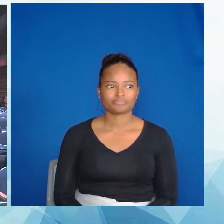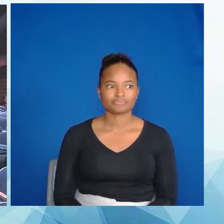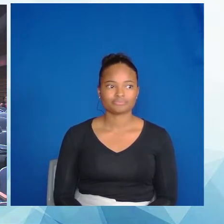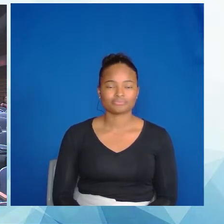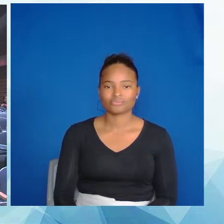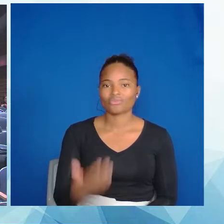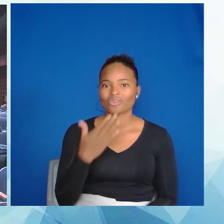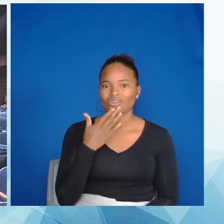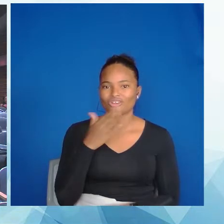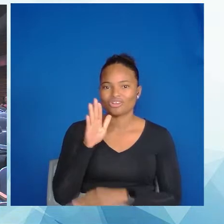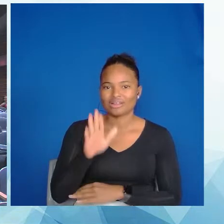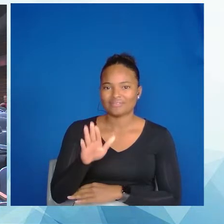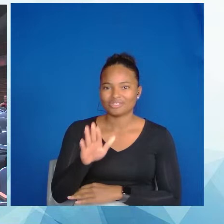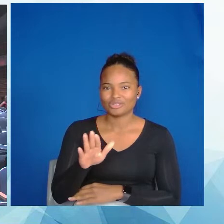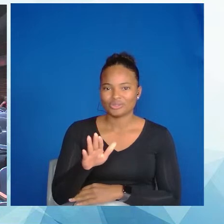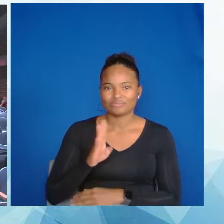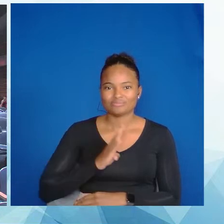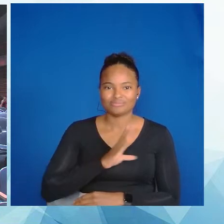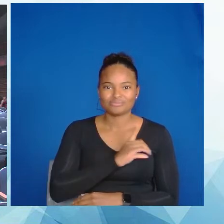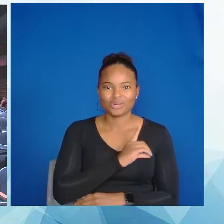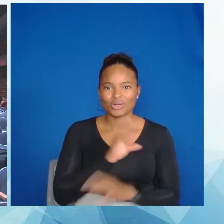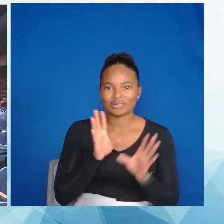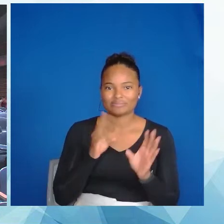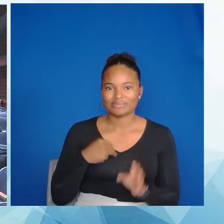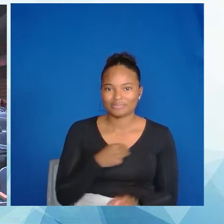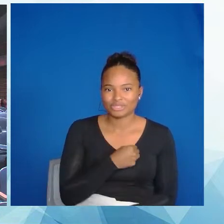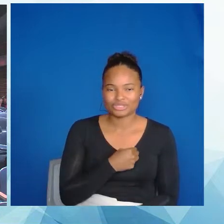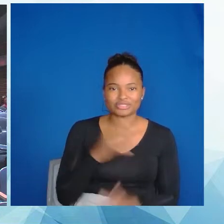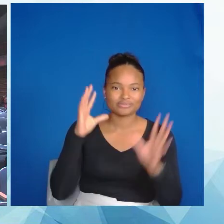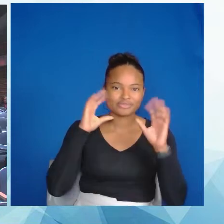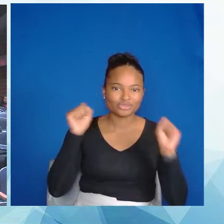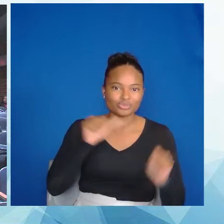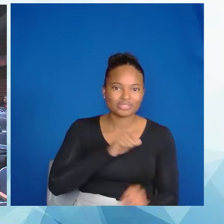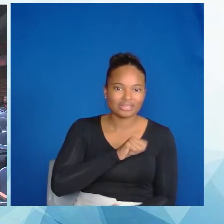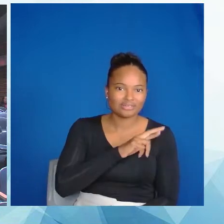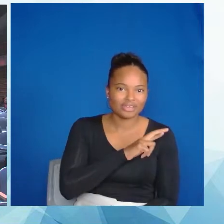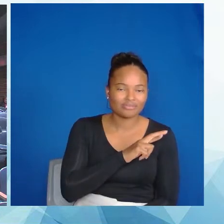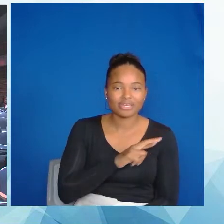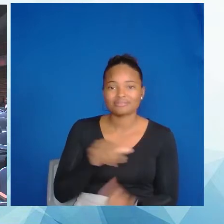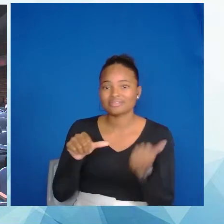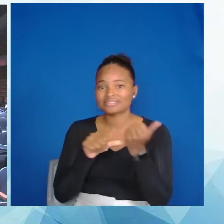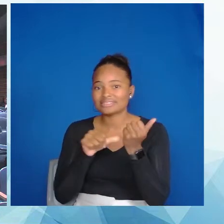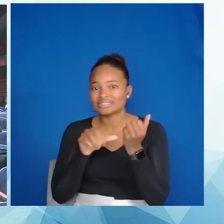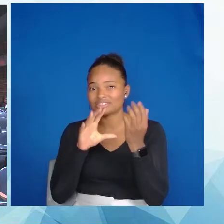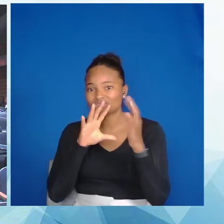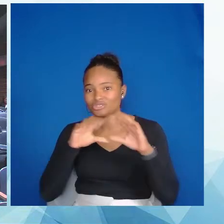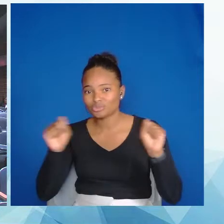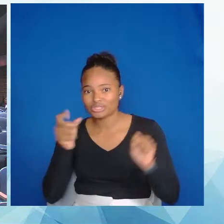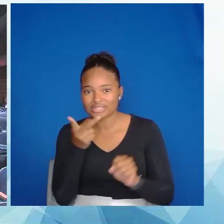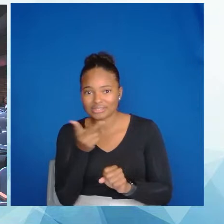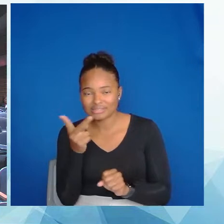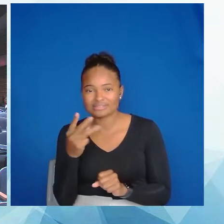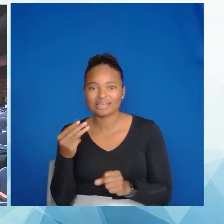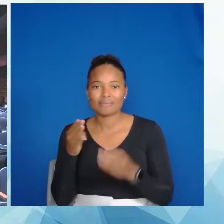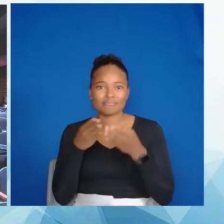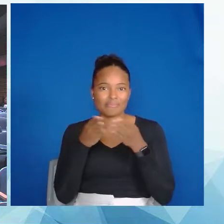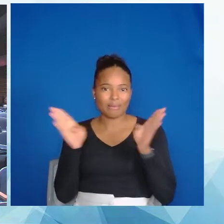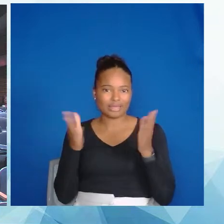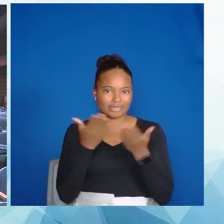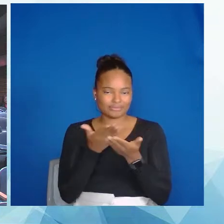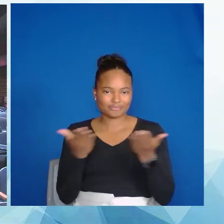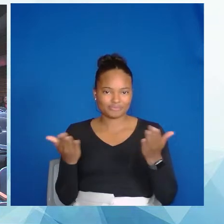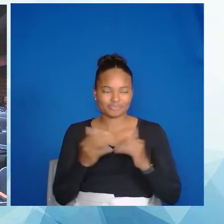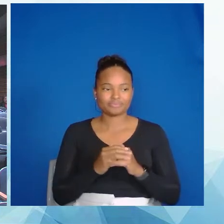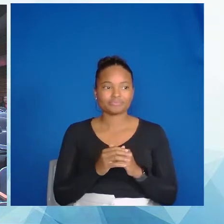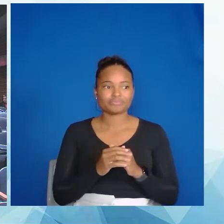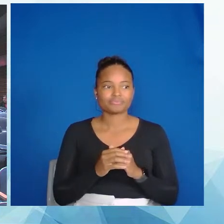Good afternoon, board members, Superintendent Reichman, Assistant Superintendents, members of the public. You have before